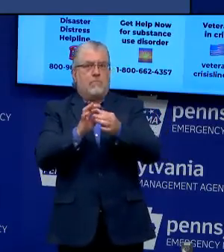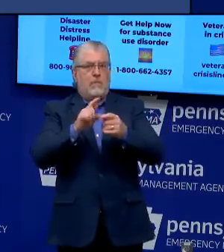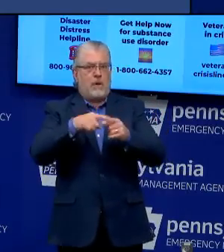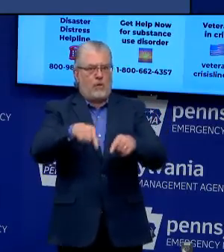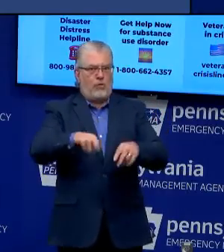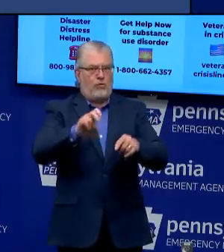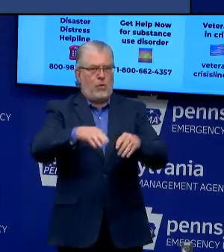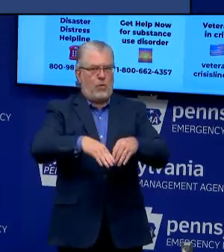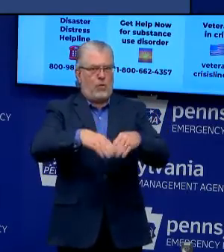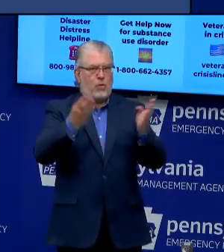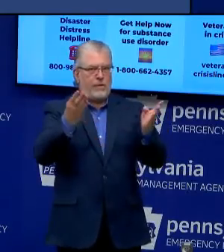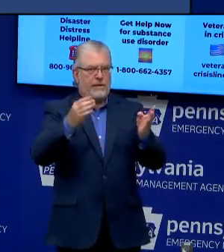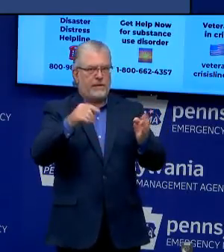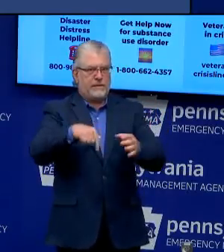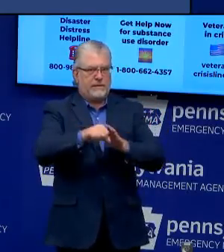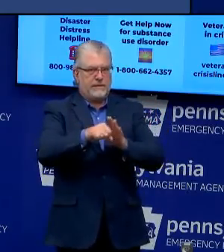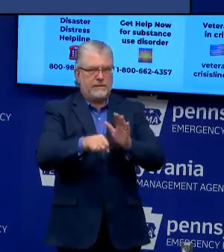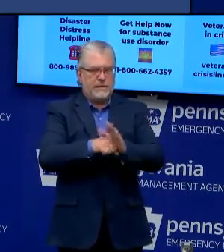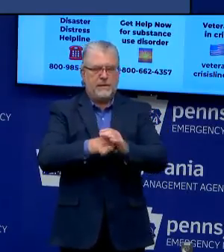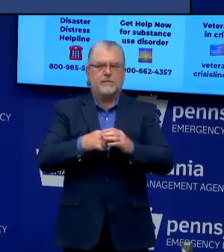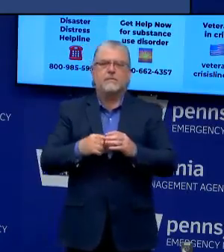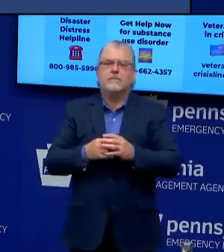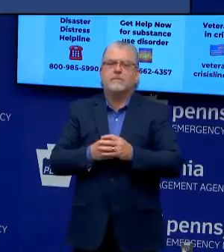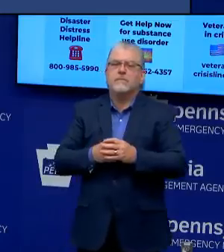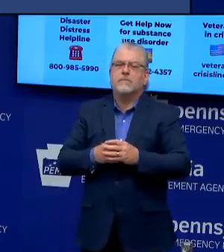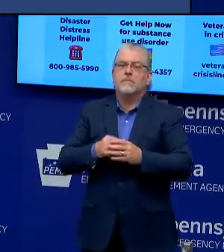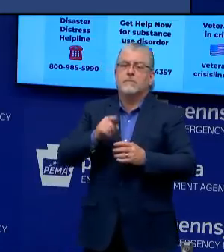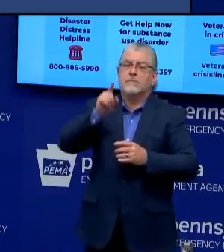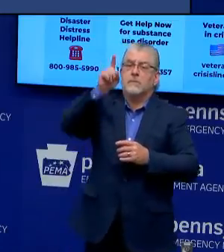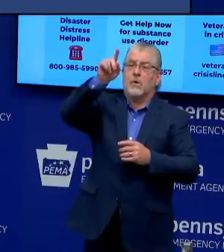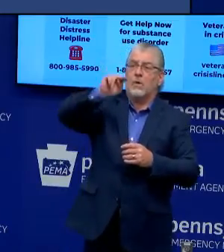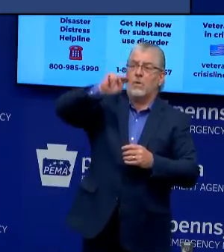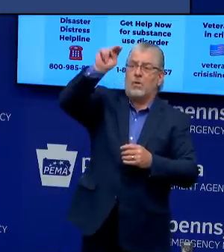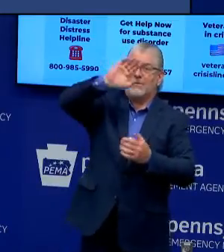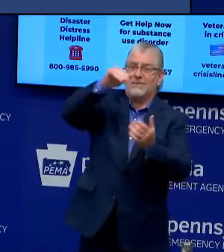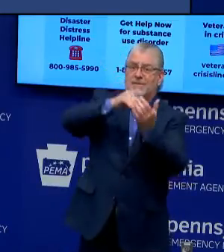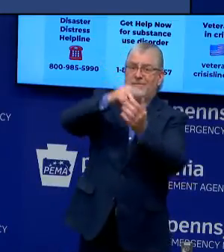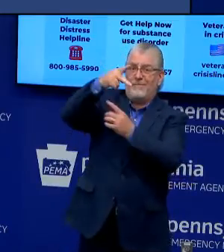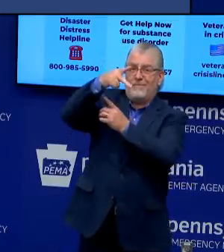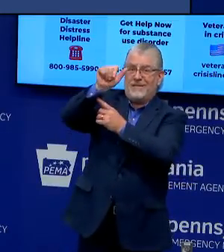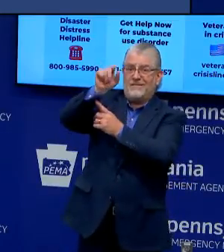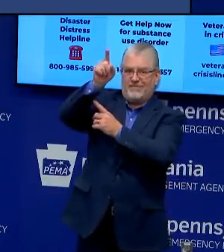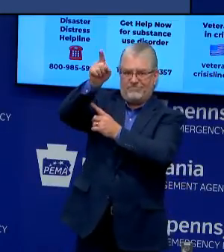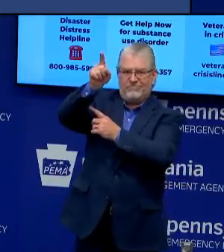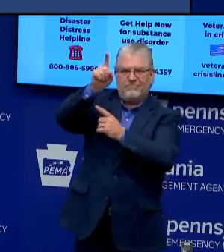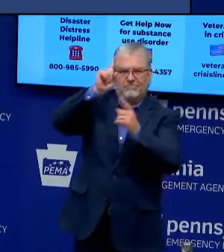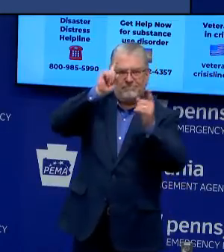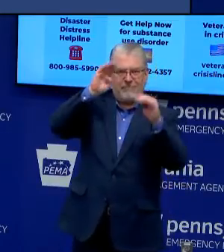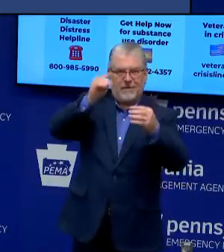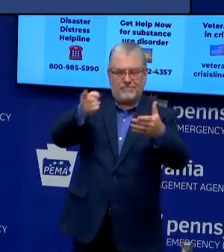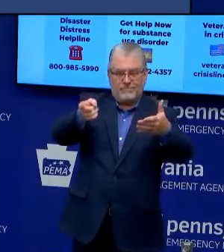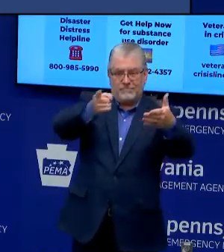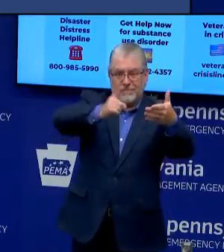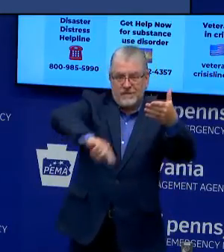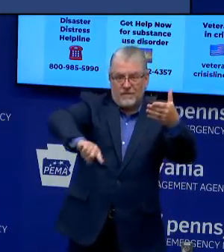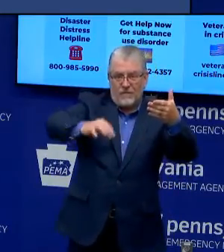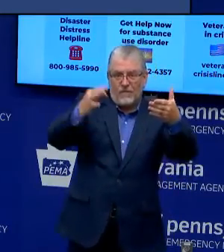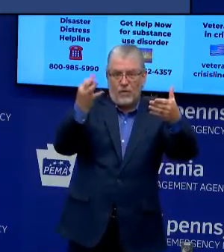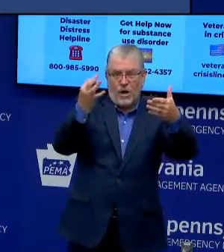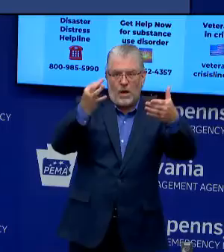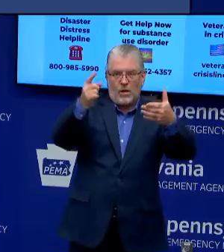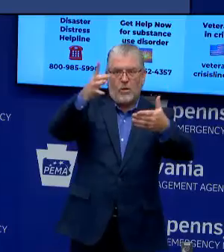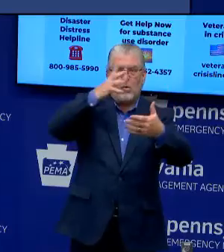the yellow phase next Friday, which factors, metrics, and timeline will be used to determine when that part of the state becomes